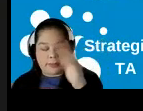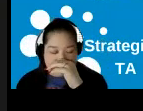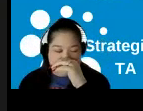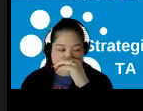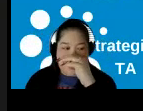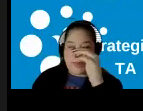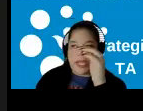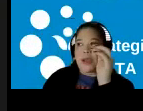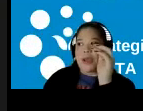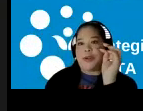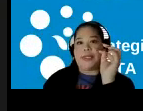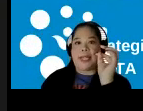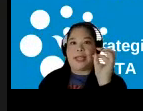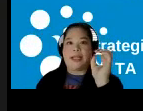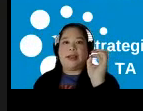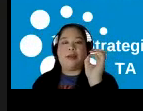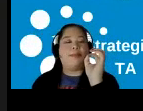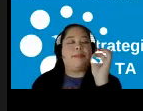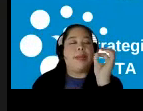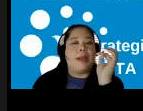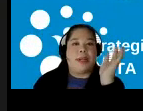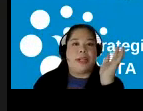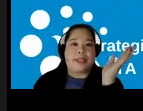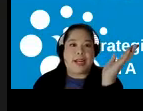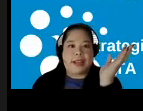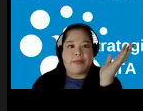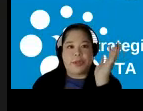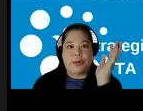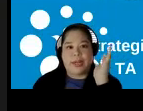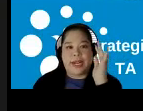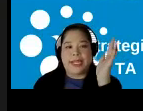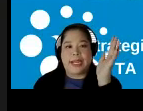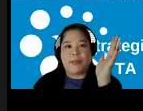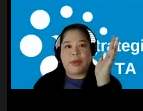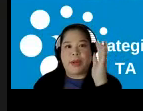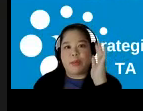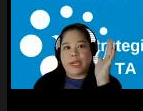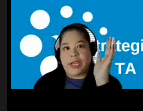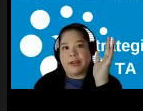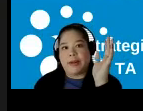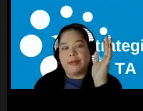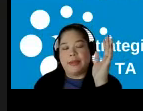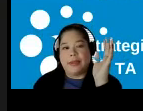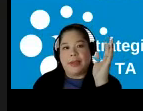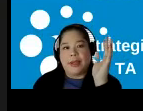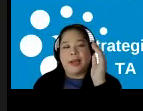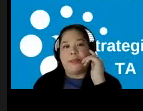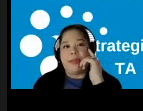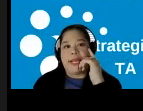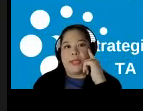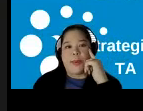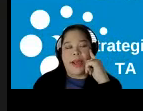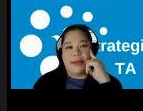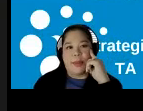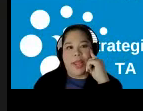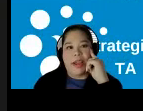York, excuse me, New York City, but it just kind of gives you an idea. But in 1 year,